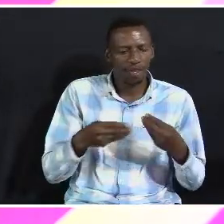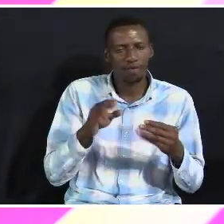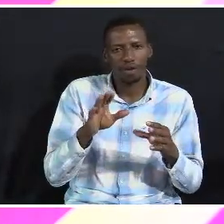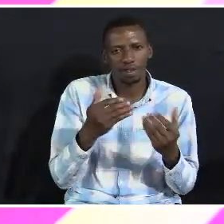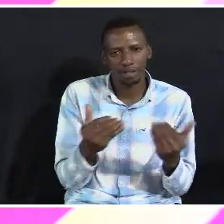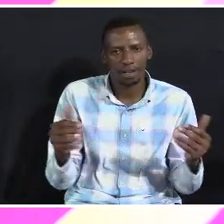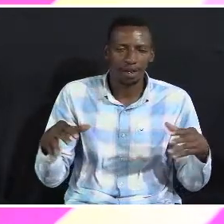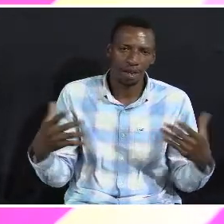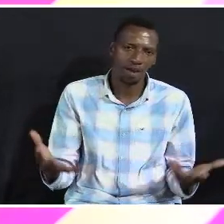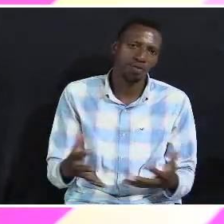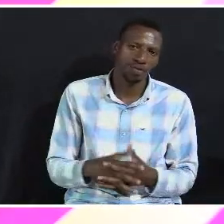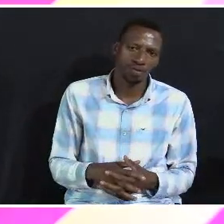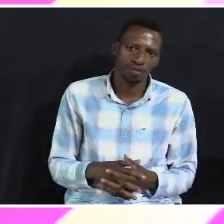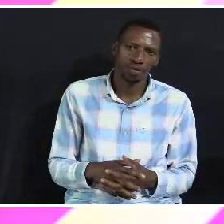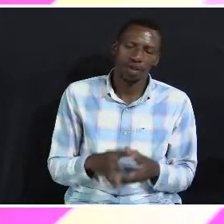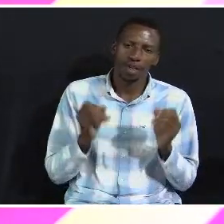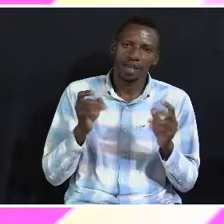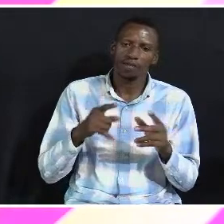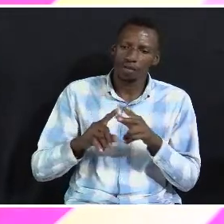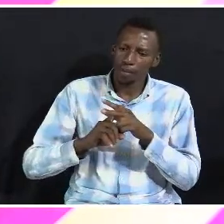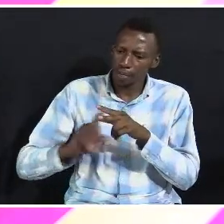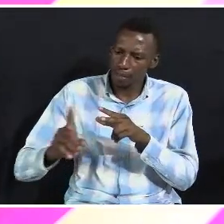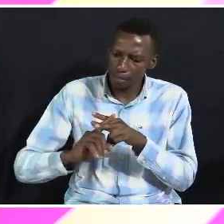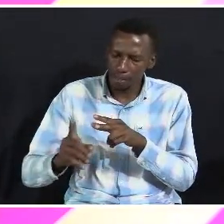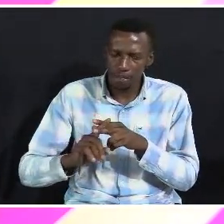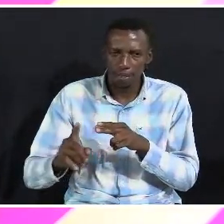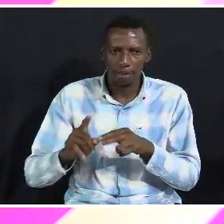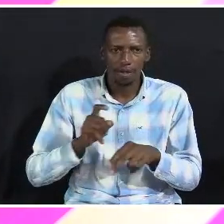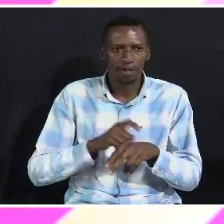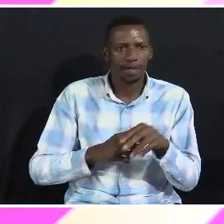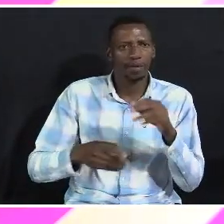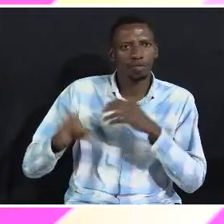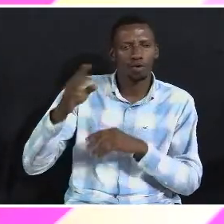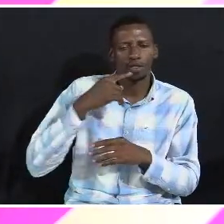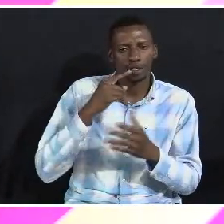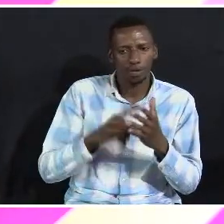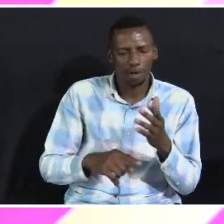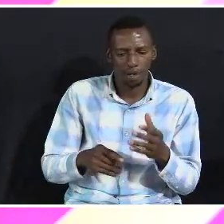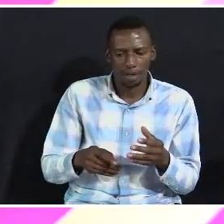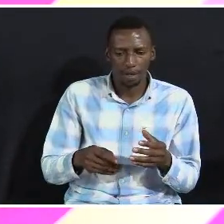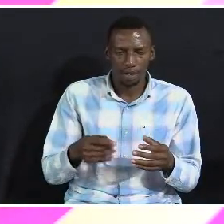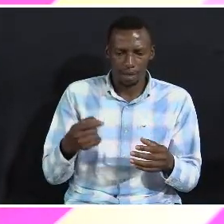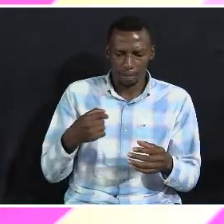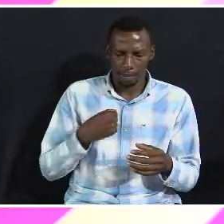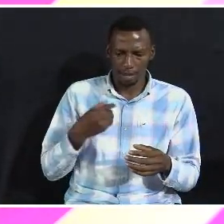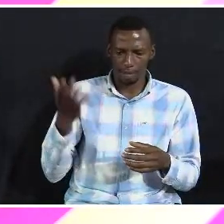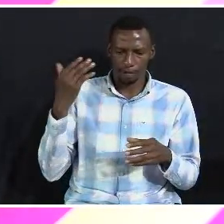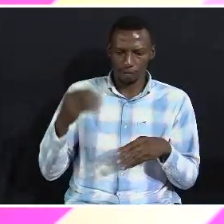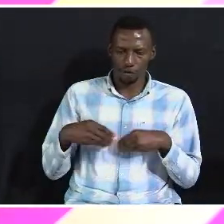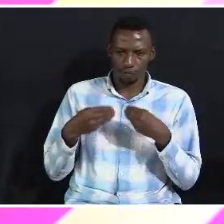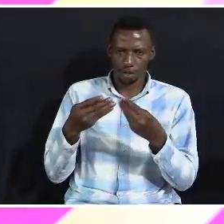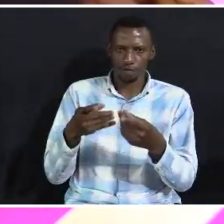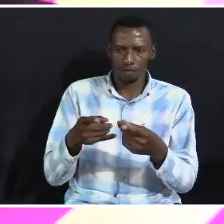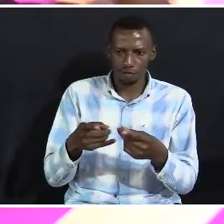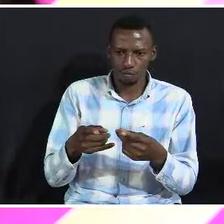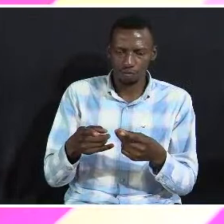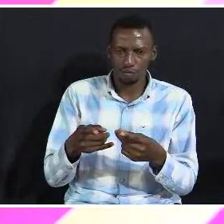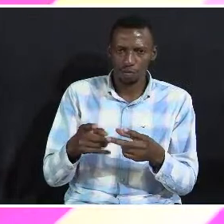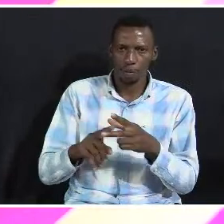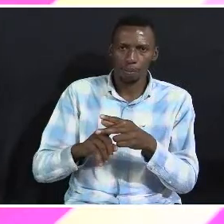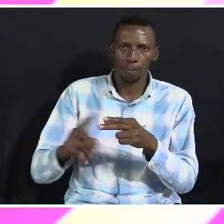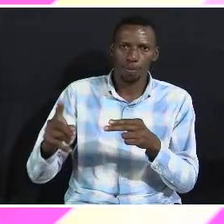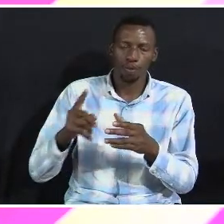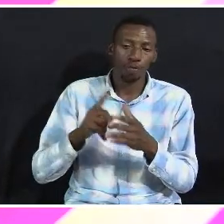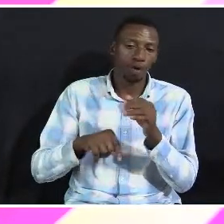If we run away when God says, "Give me what I have given you," we run away. What of a